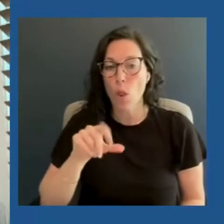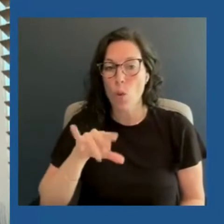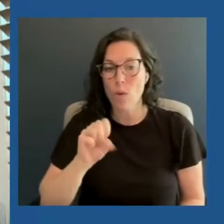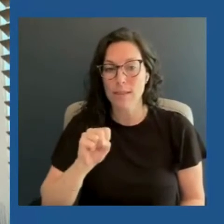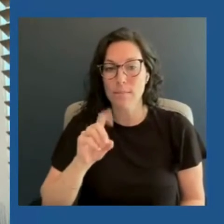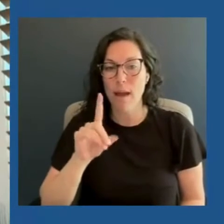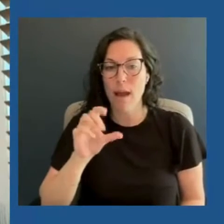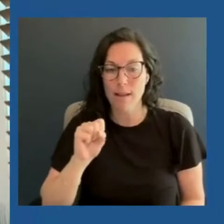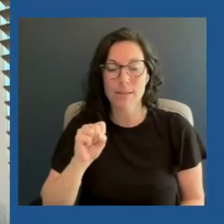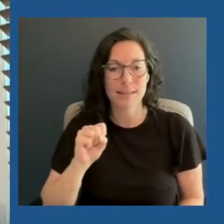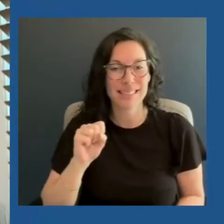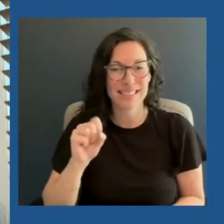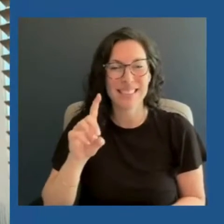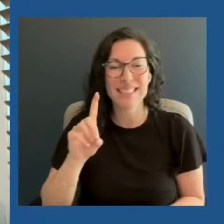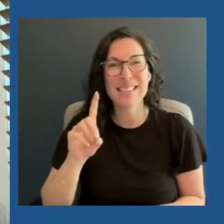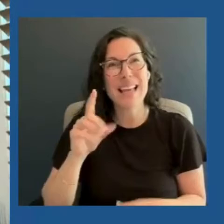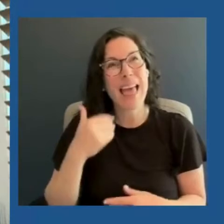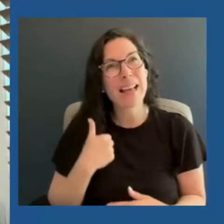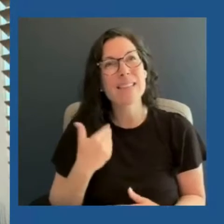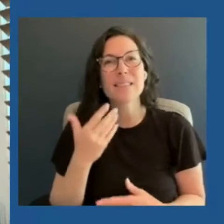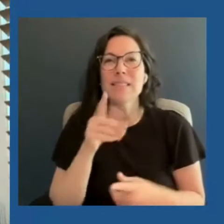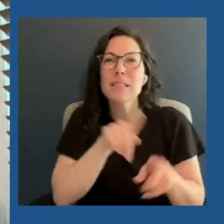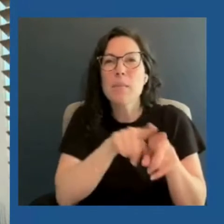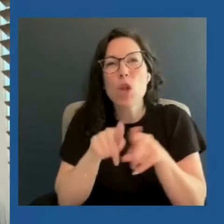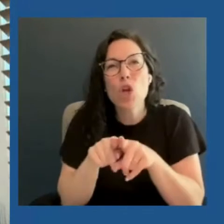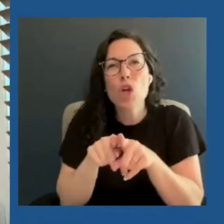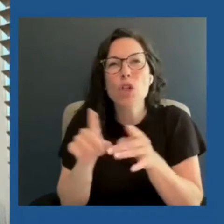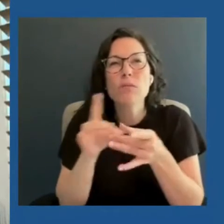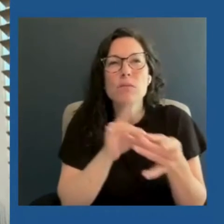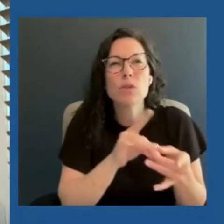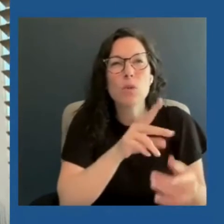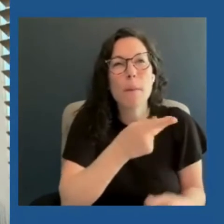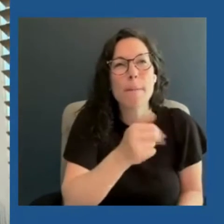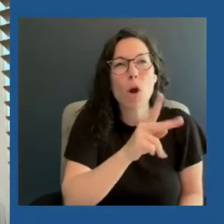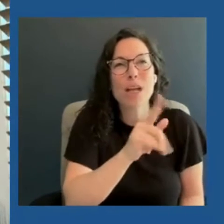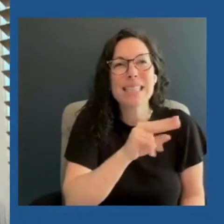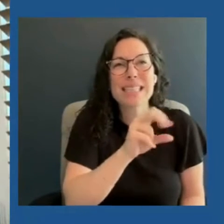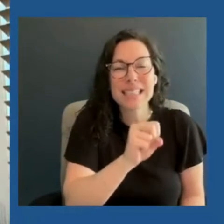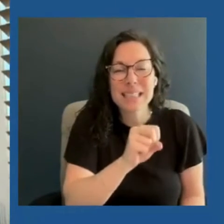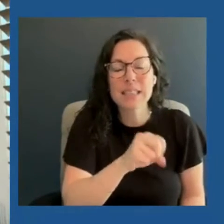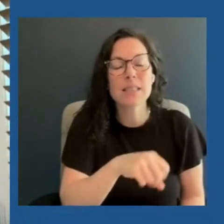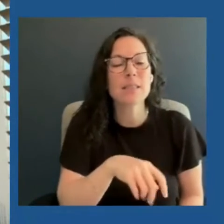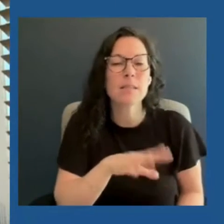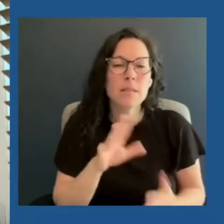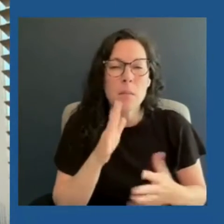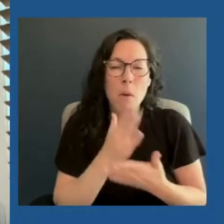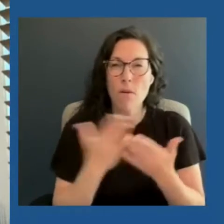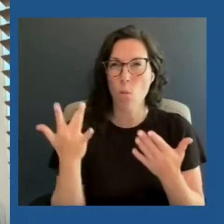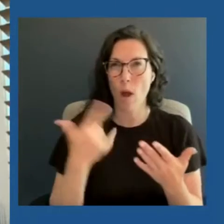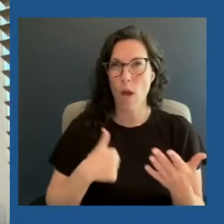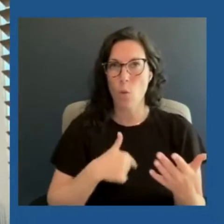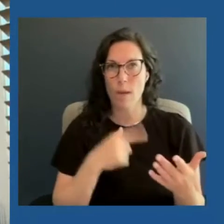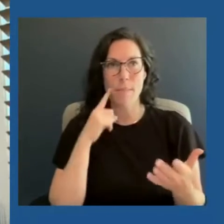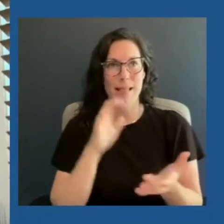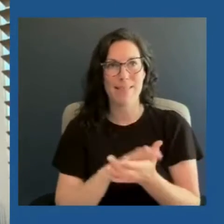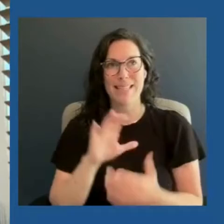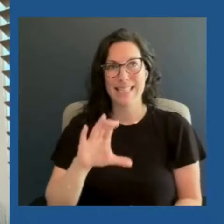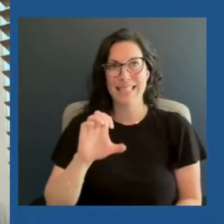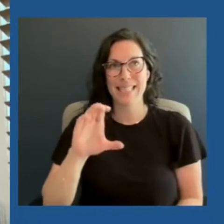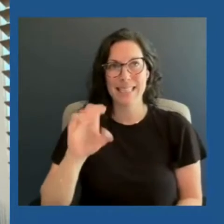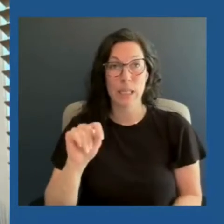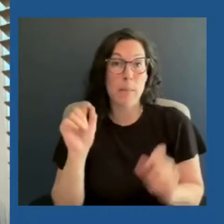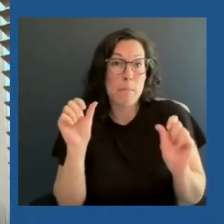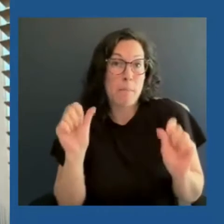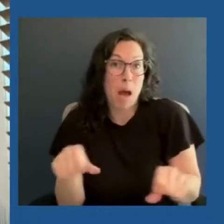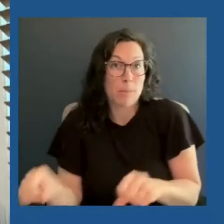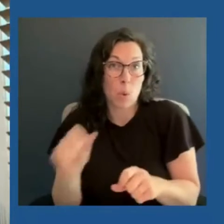some similarities to certain forms of Parkinson's disease. Part of why we think ECT might work in such conditions is